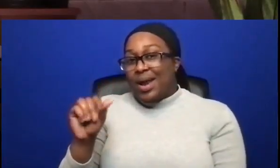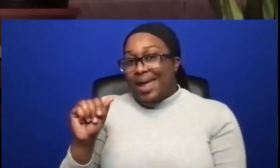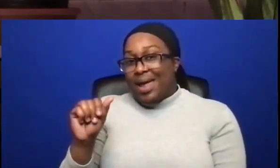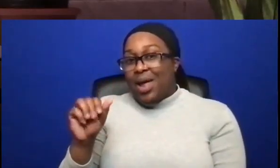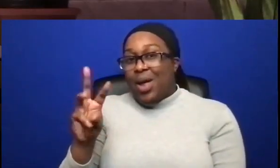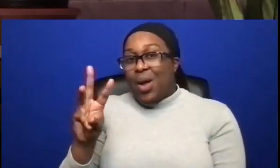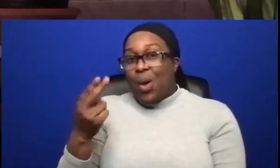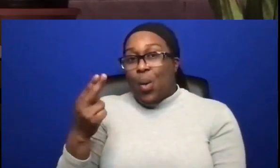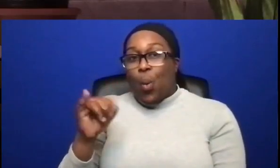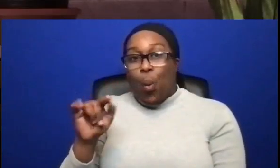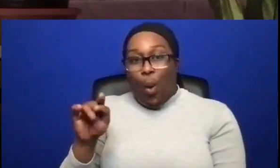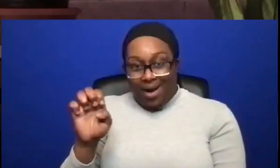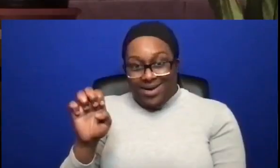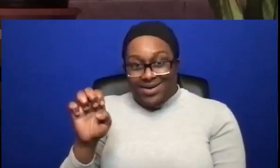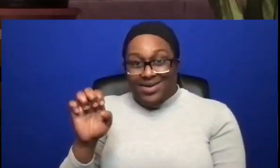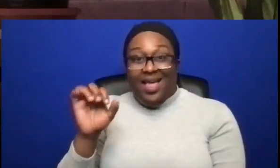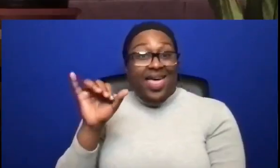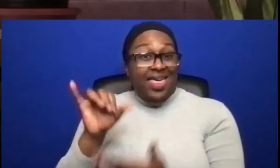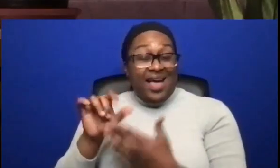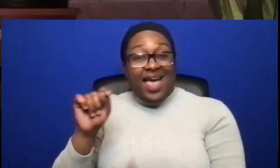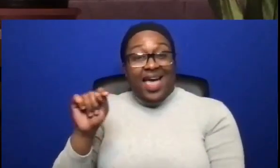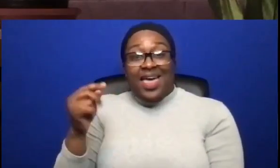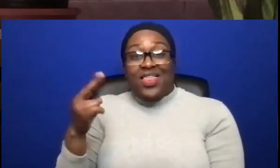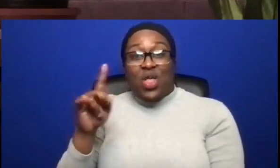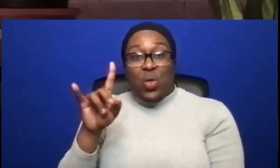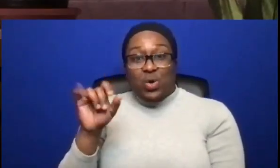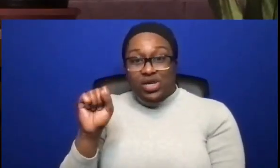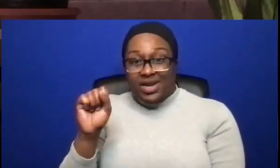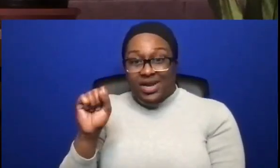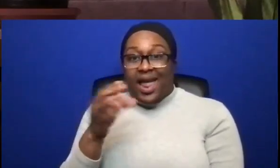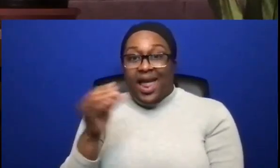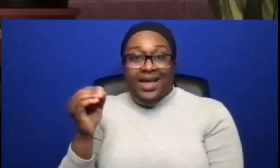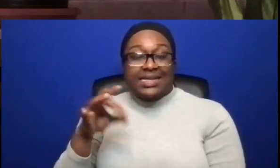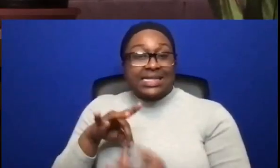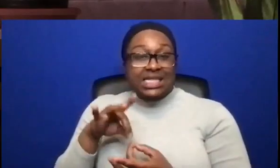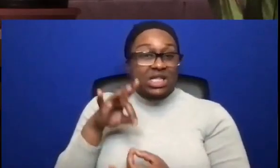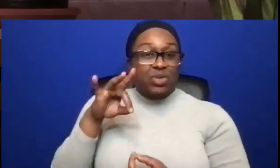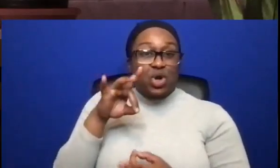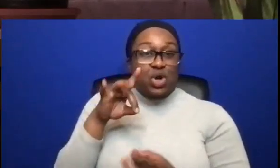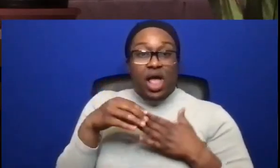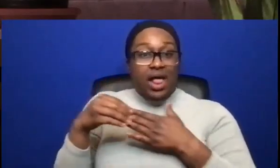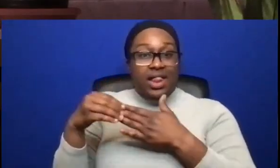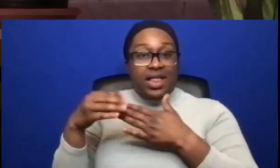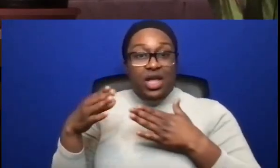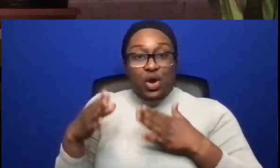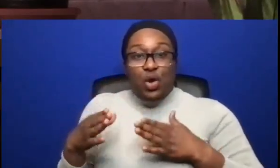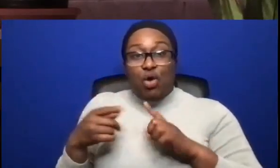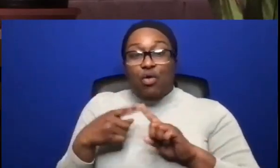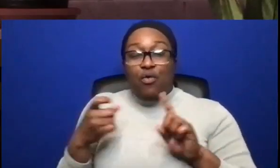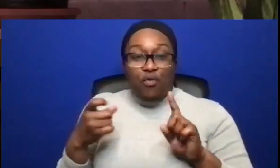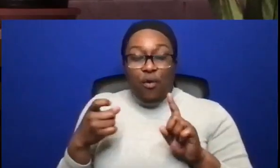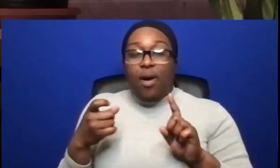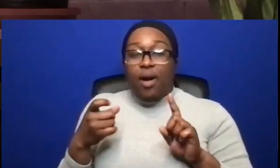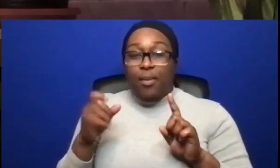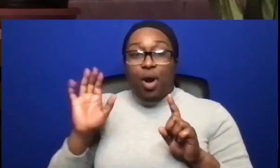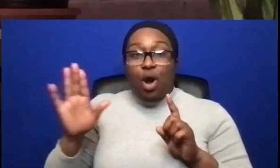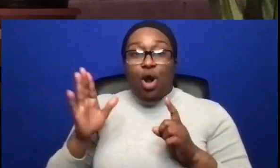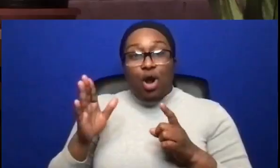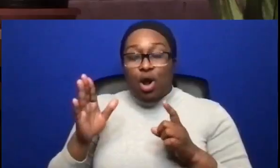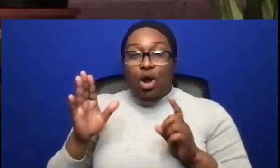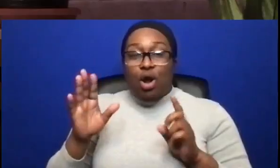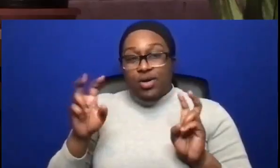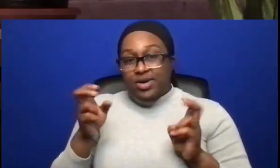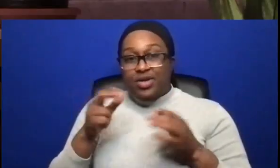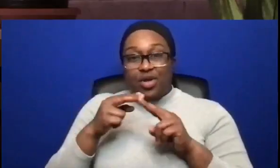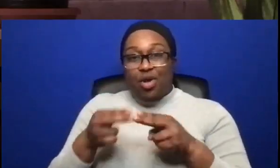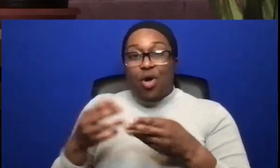are a theologian and spiritual leader. And it's adapted from a piece of hers called Collective